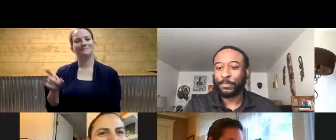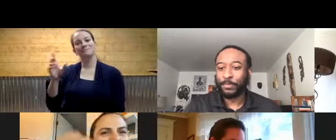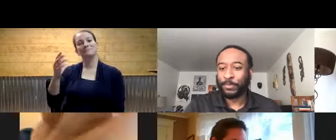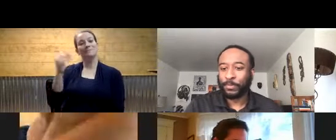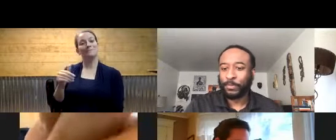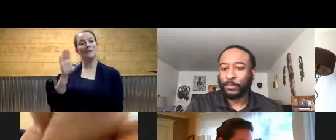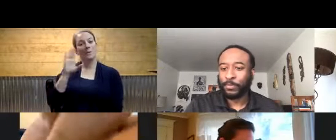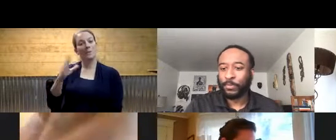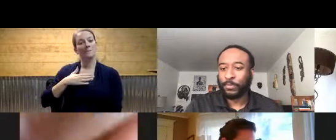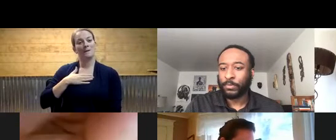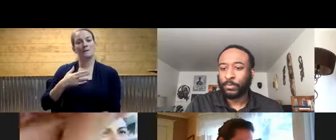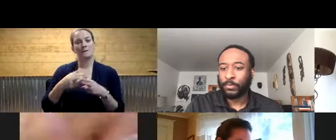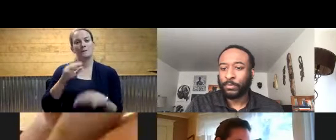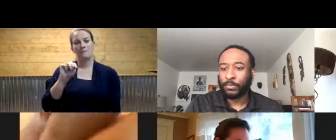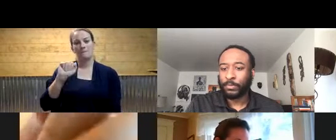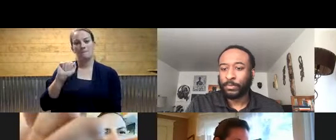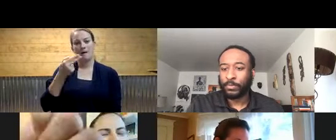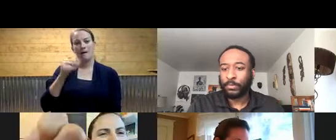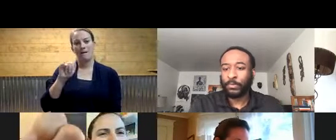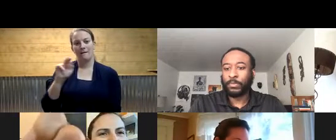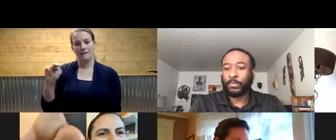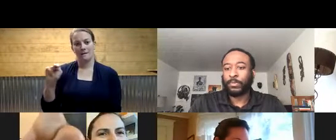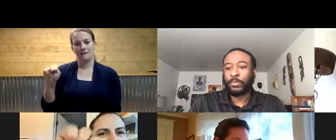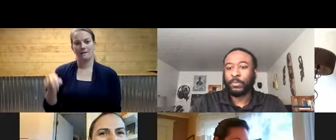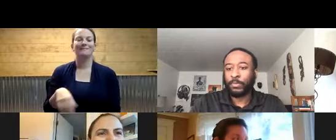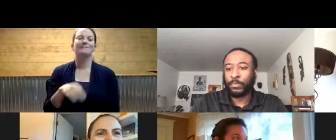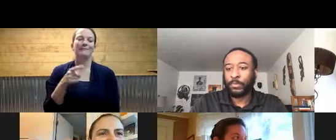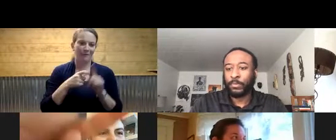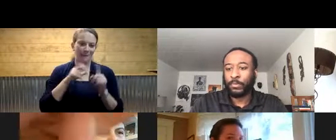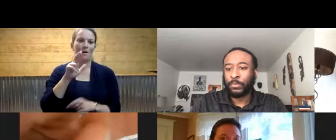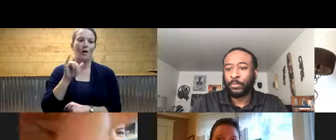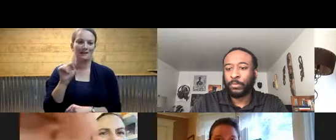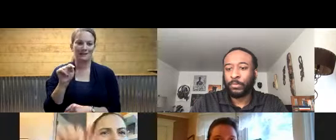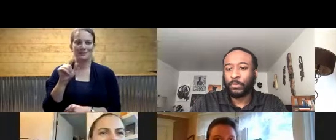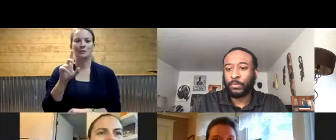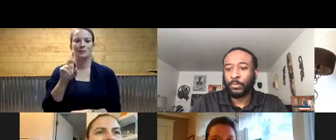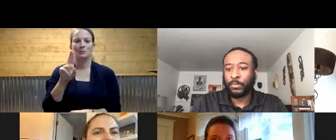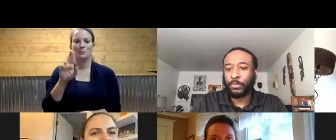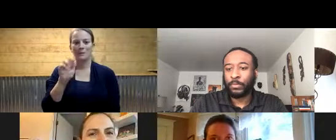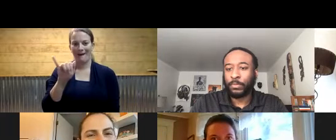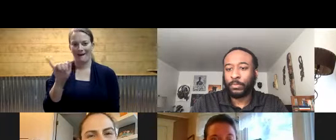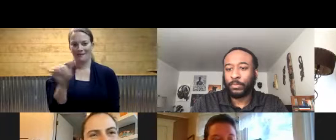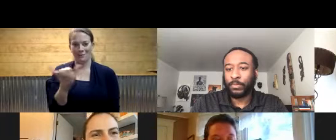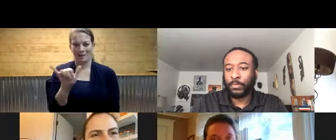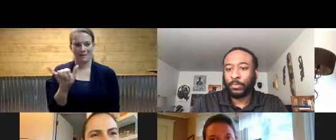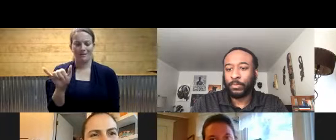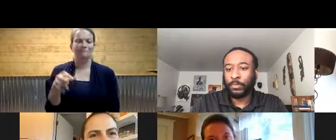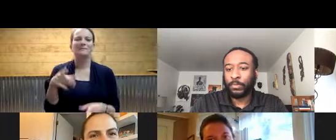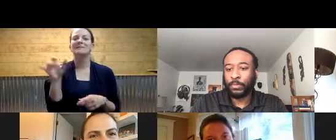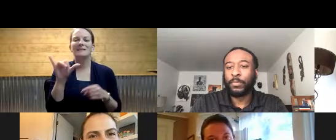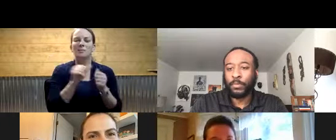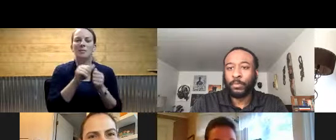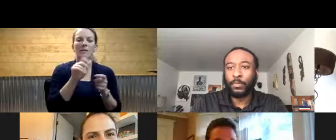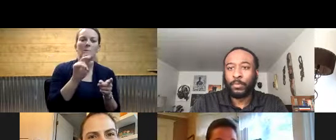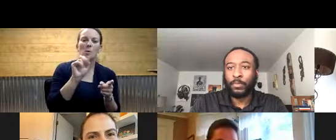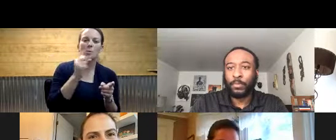from RIT Dubai as well. The same thing as both of them. I'm born and